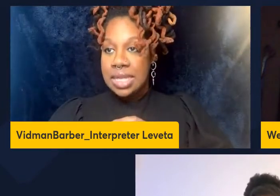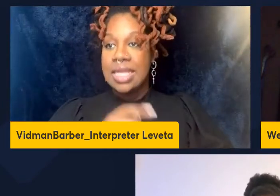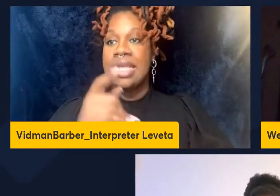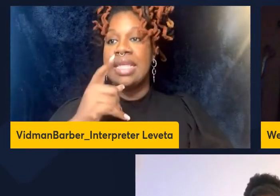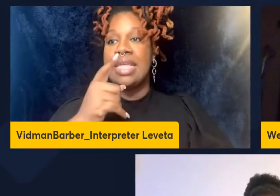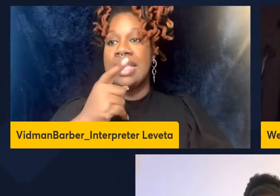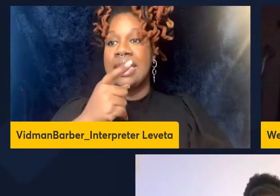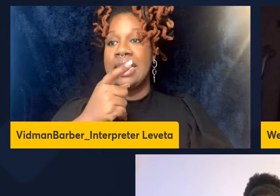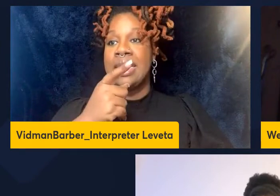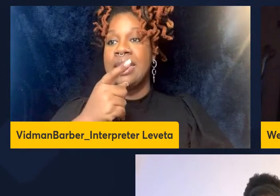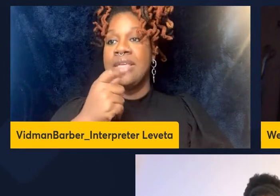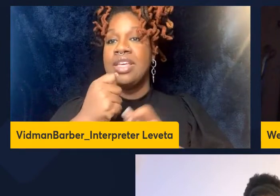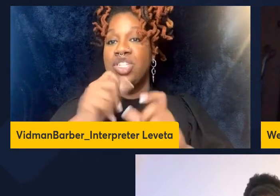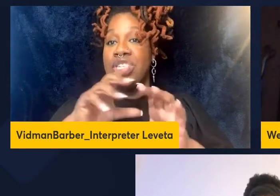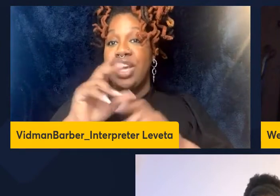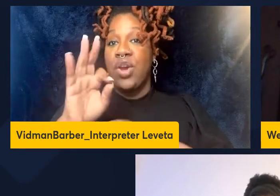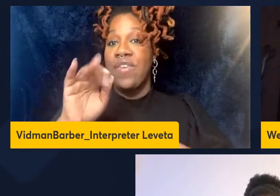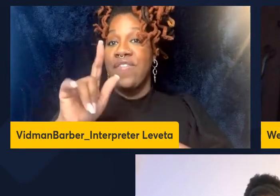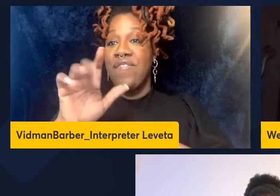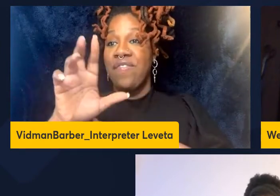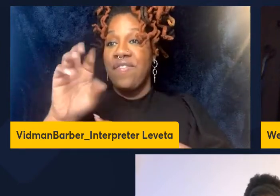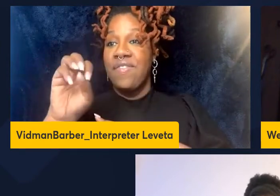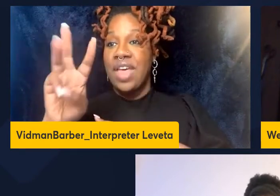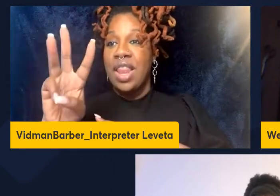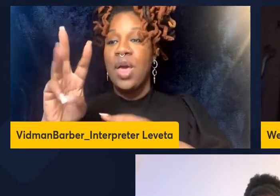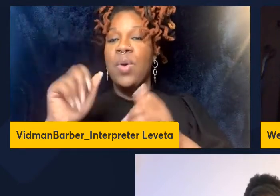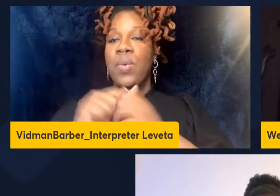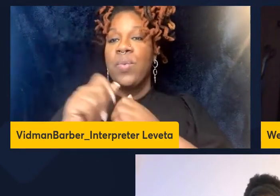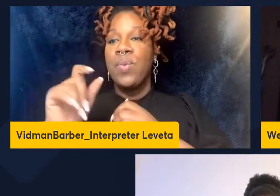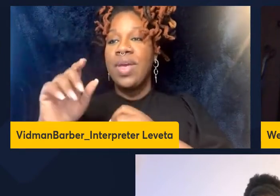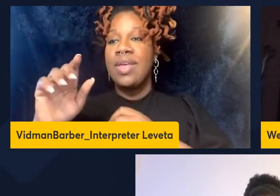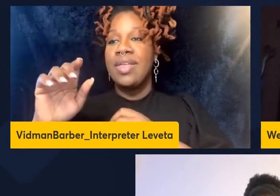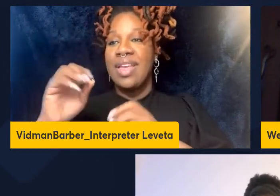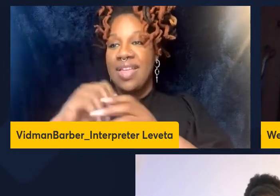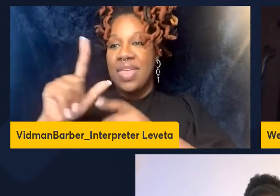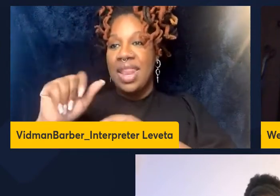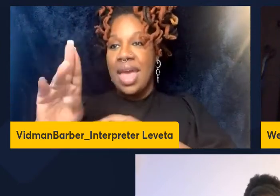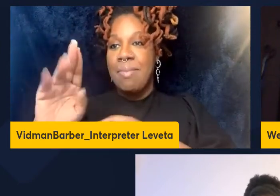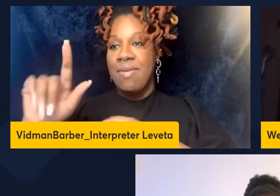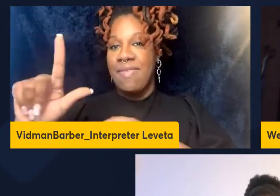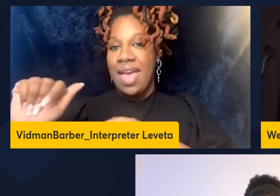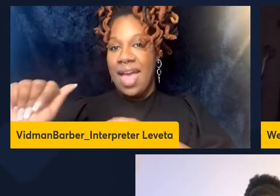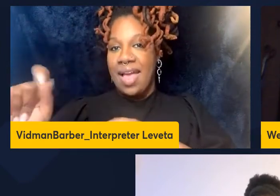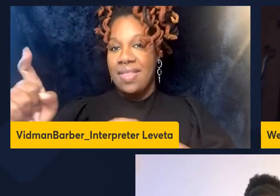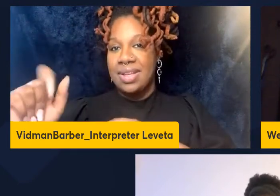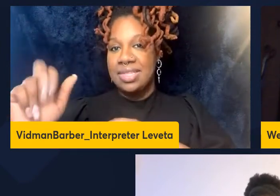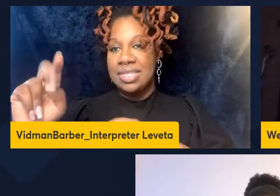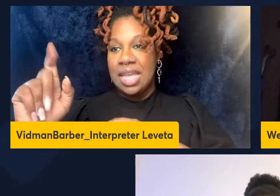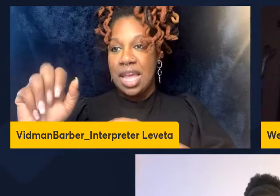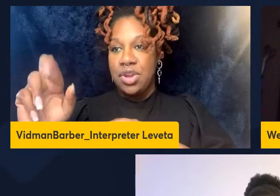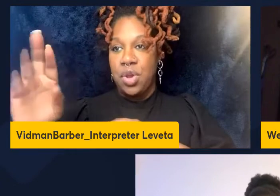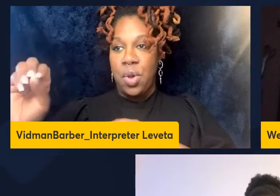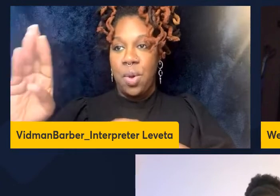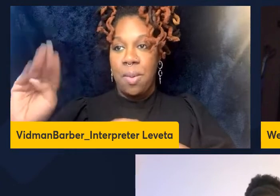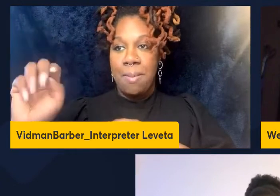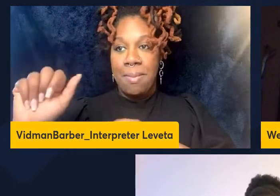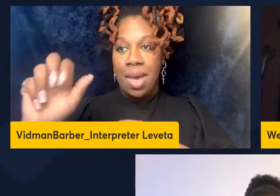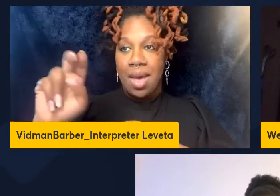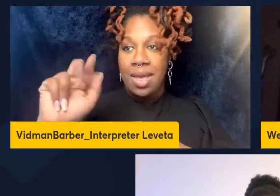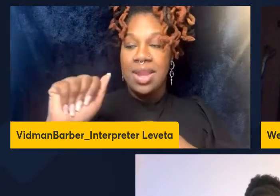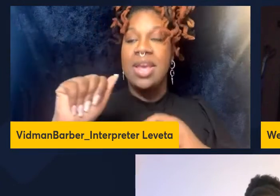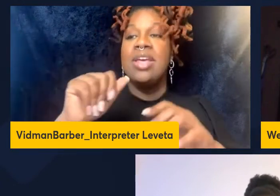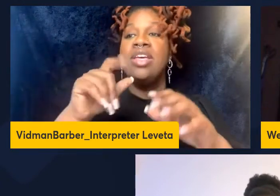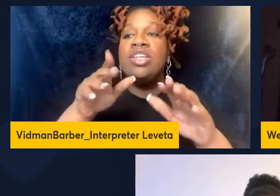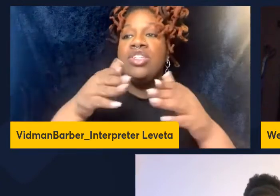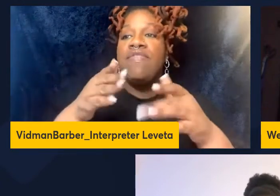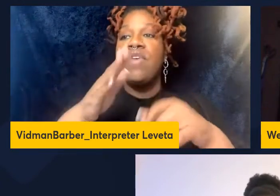postdoctoral fellow in the lab of Dr. Alexander Hoffman. She focused on understanding innate immune and